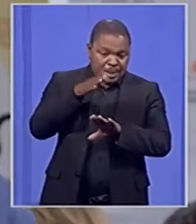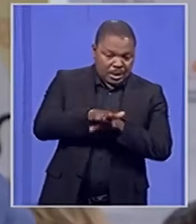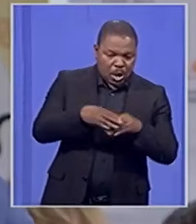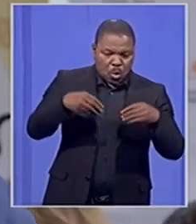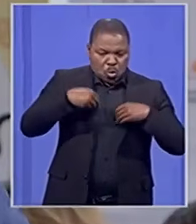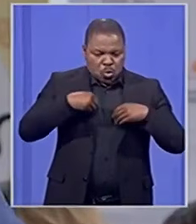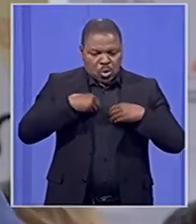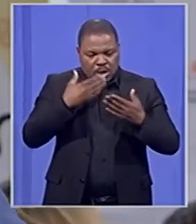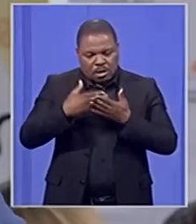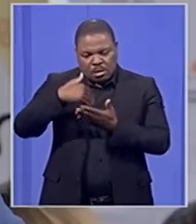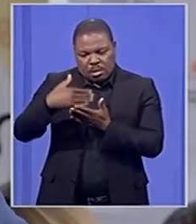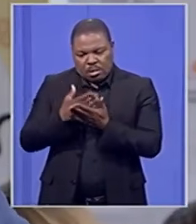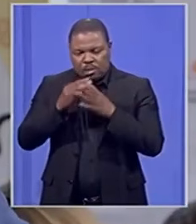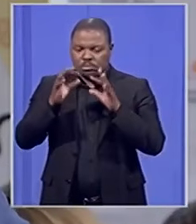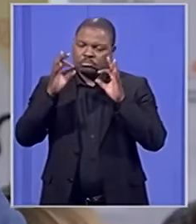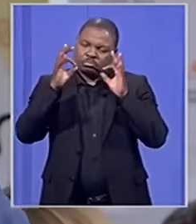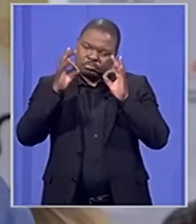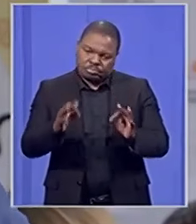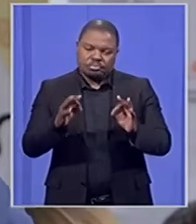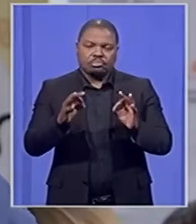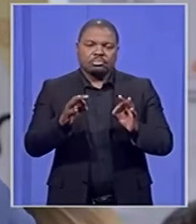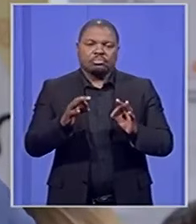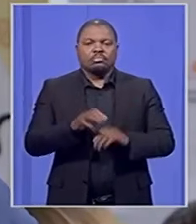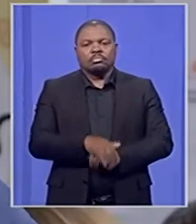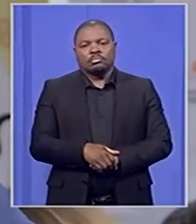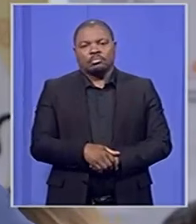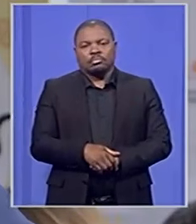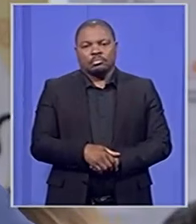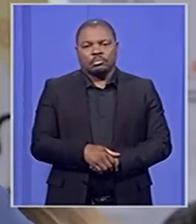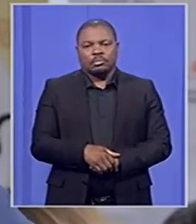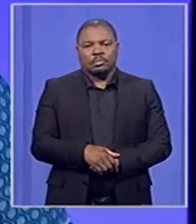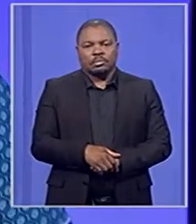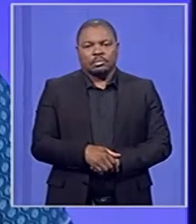very dignified way for anyone who passes away.